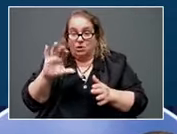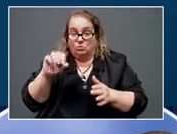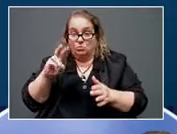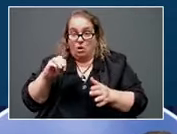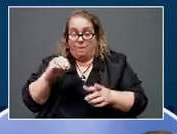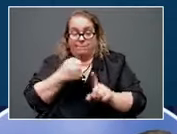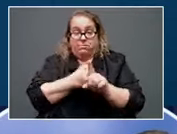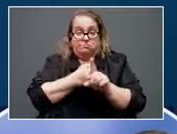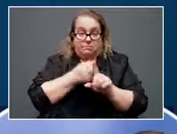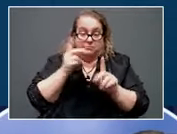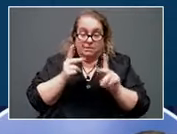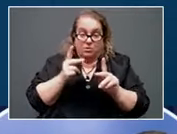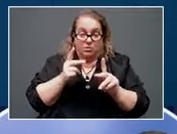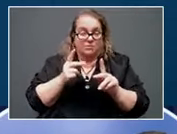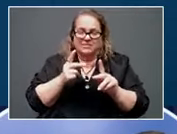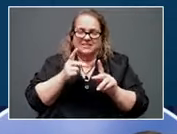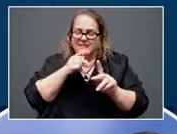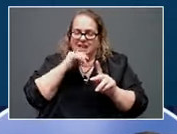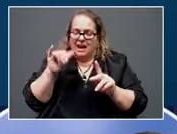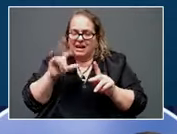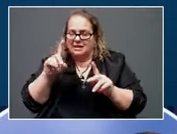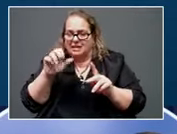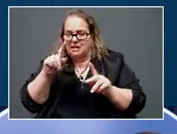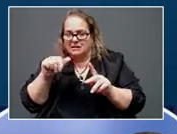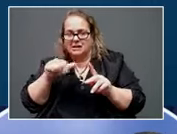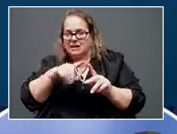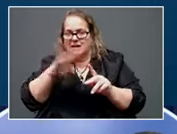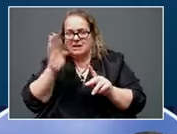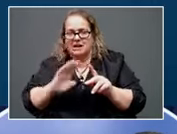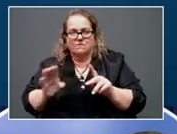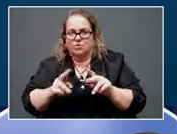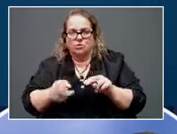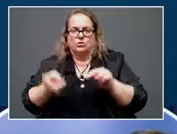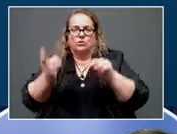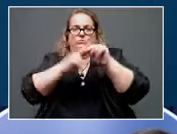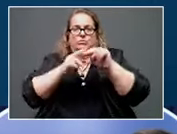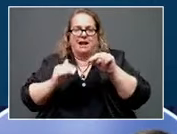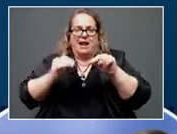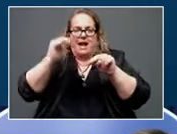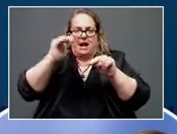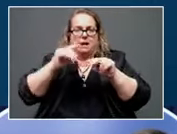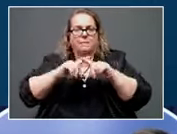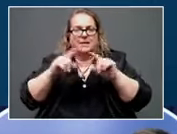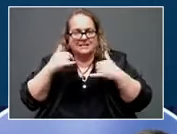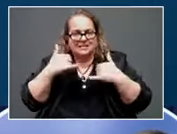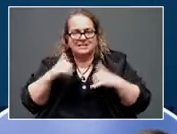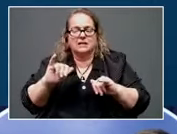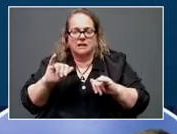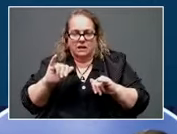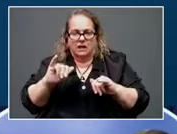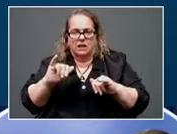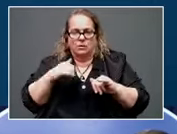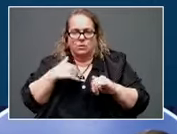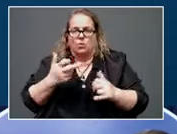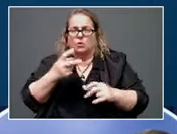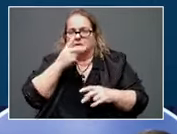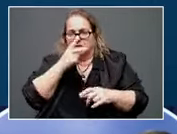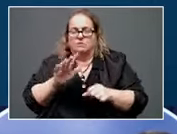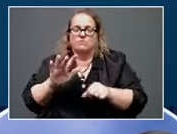It never reached the same height here. But we certainly, again, want to see a full